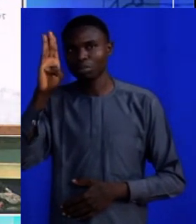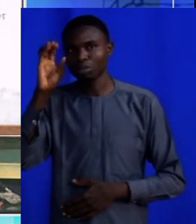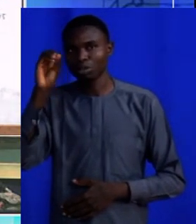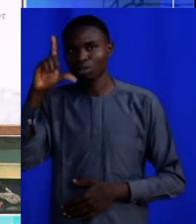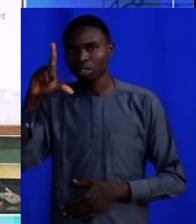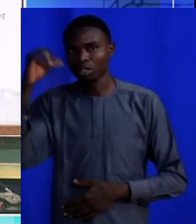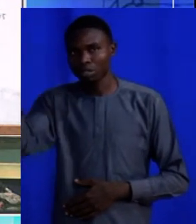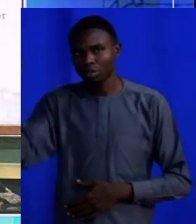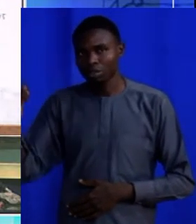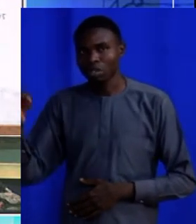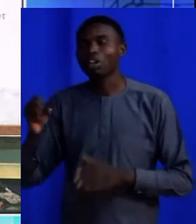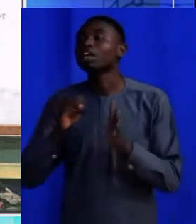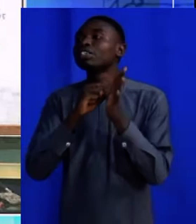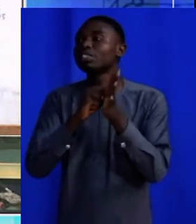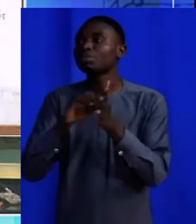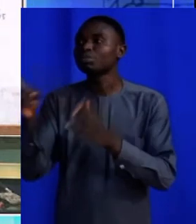making shoes,